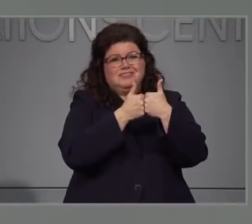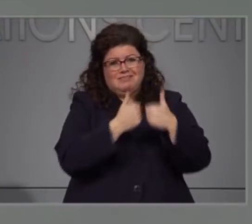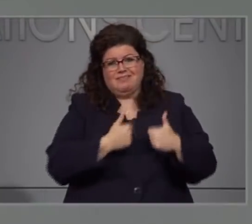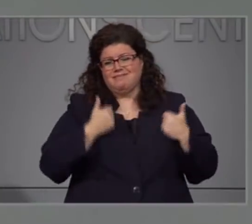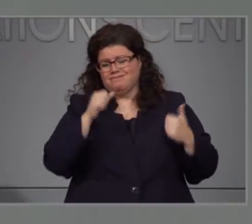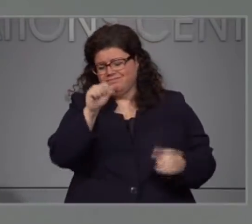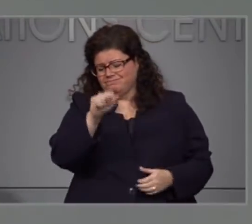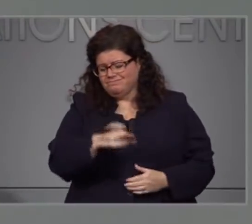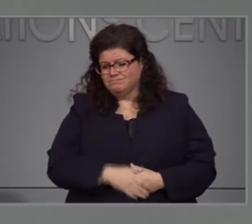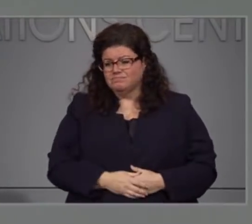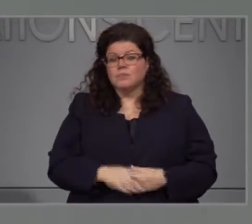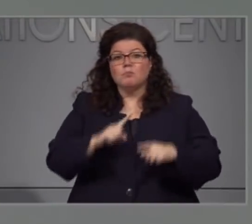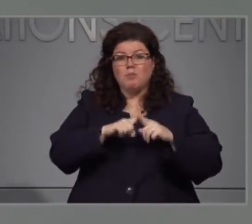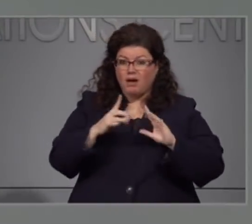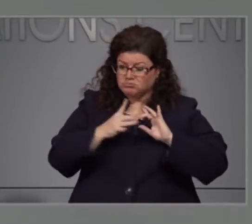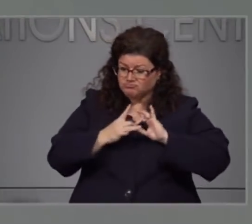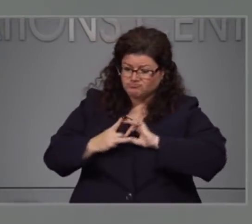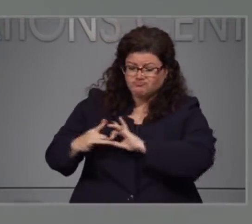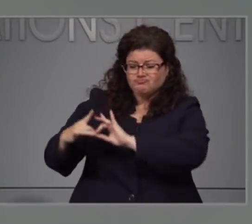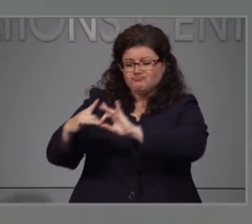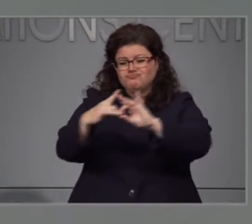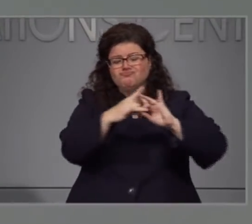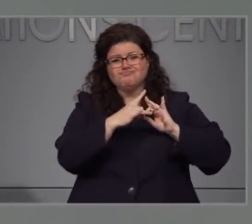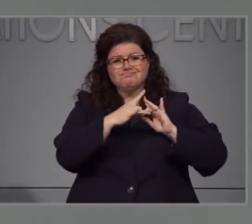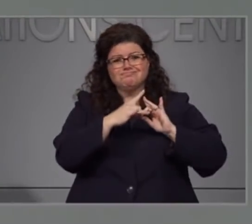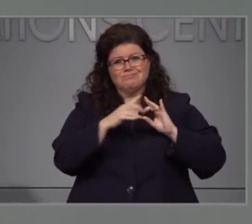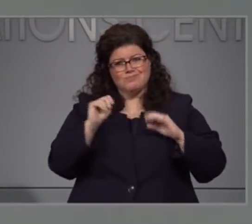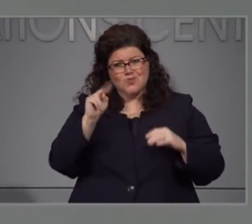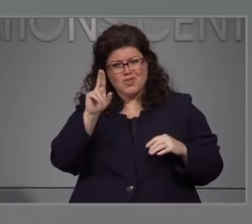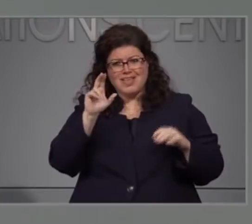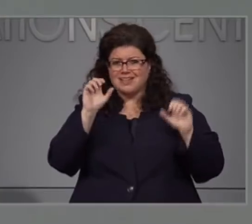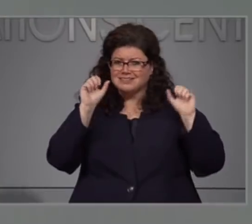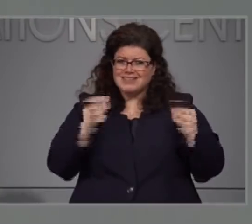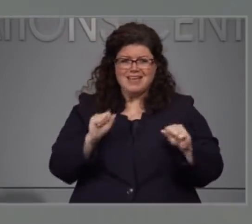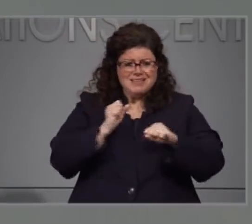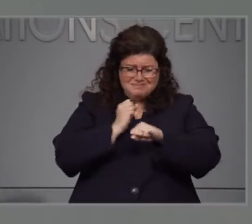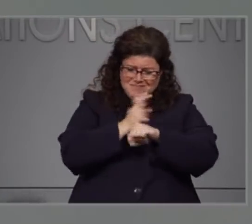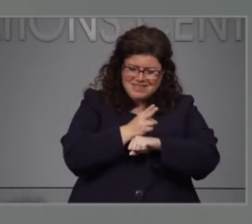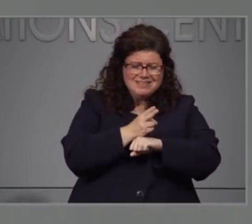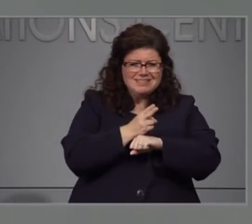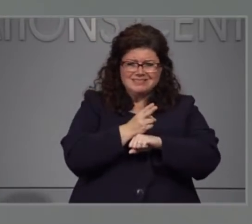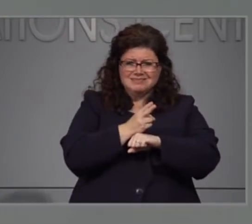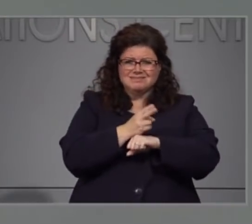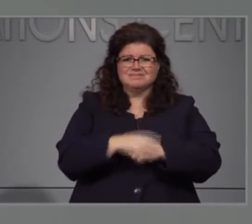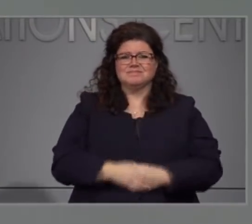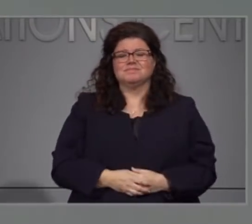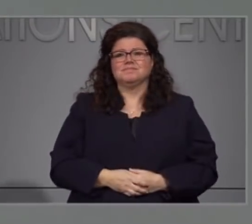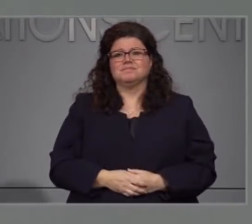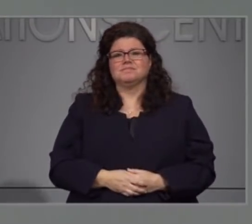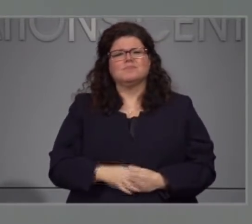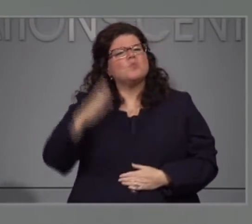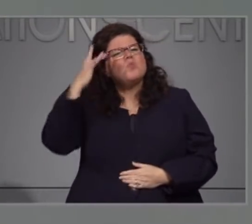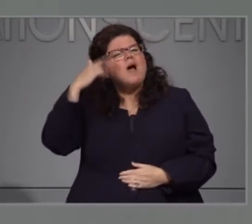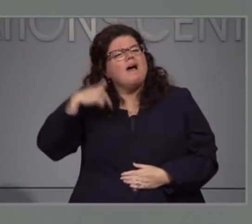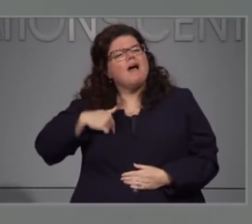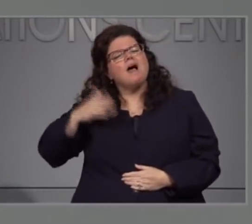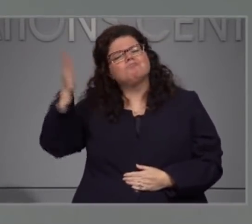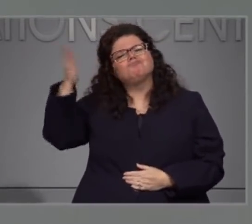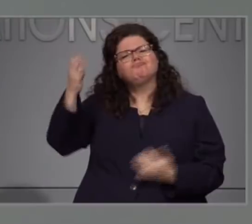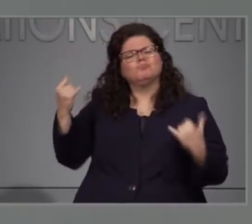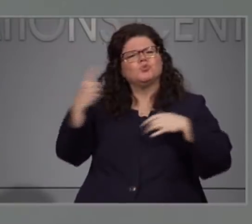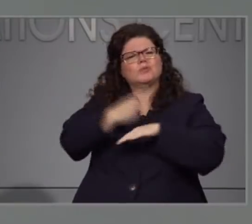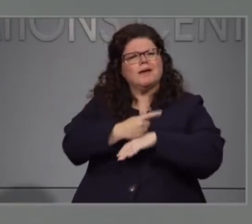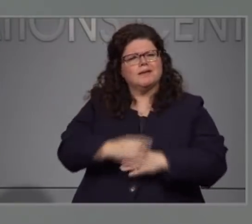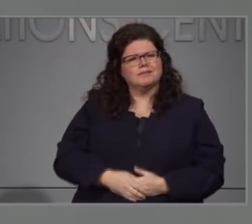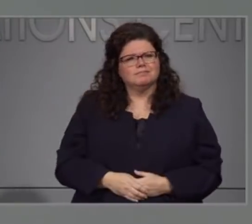working together, there is nothing that North Carolinians can't do. Let me just say why I'm here. I'm not a politician